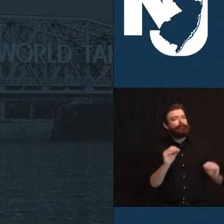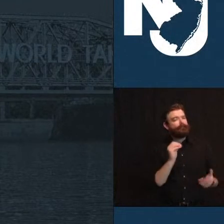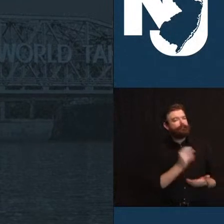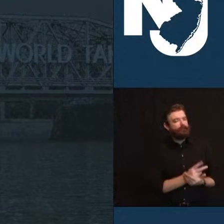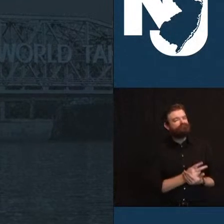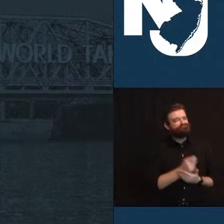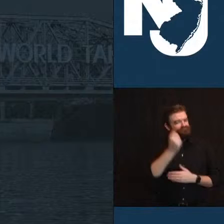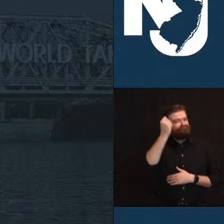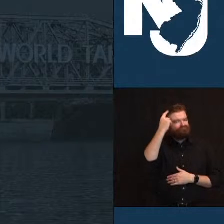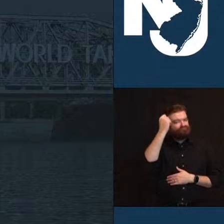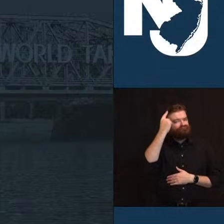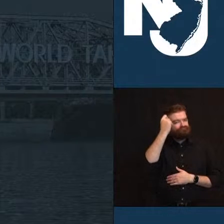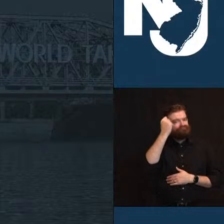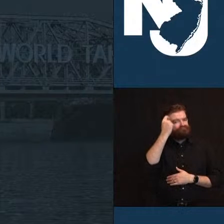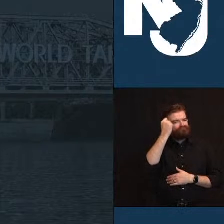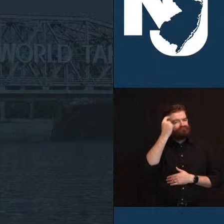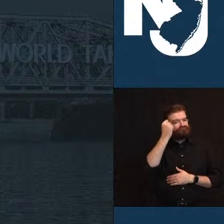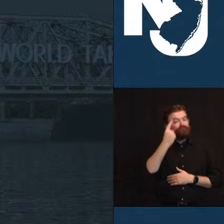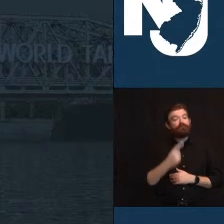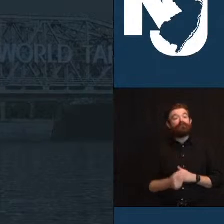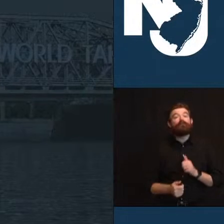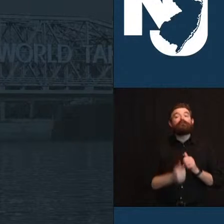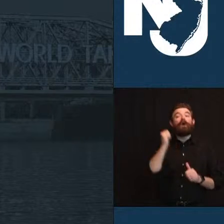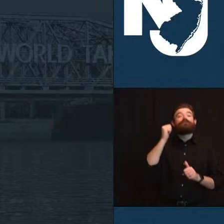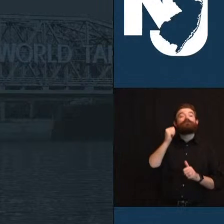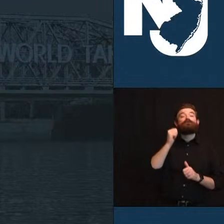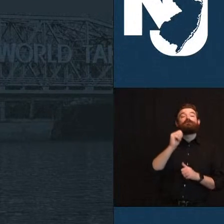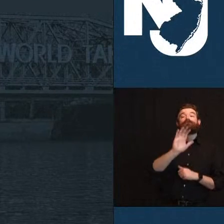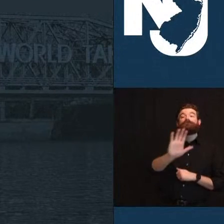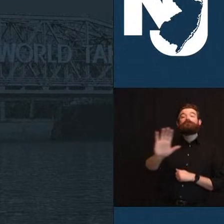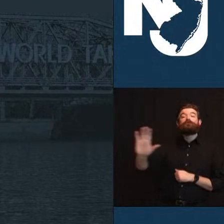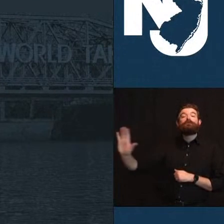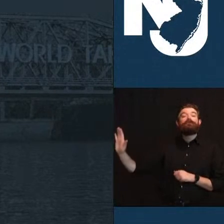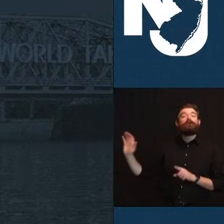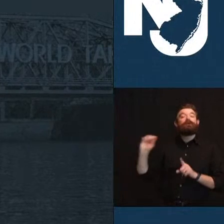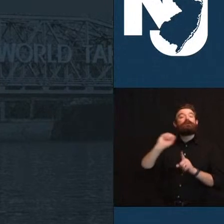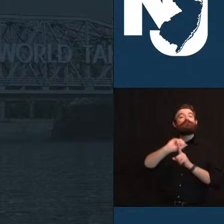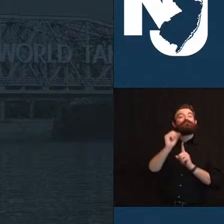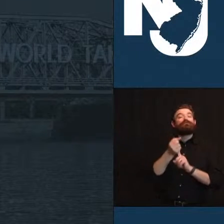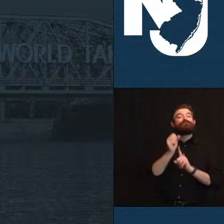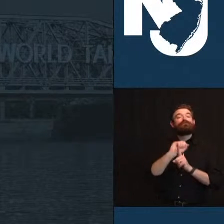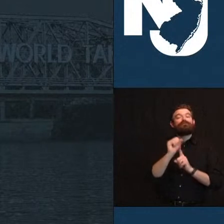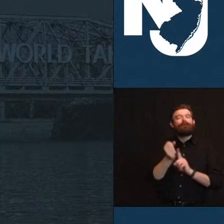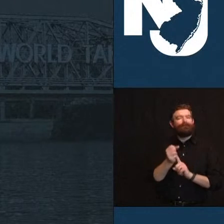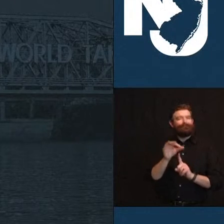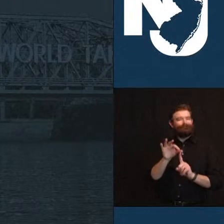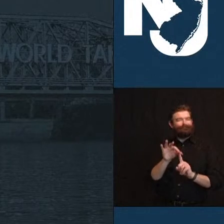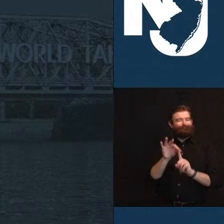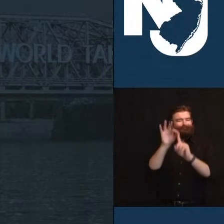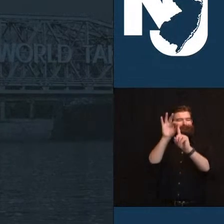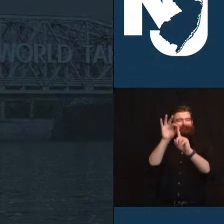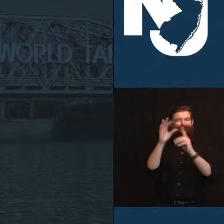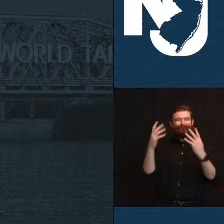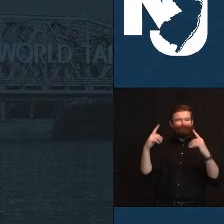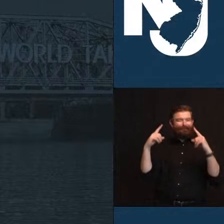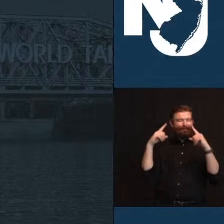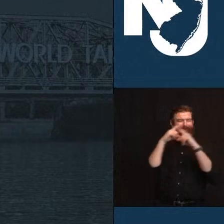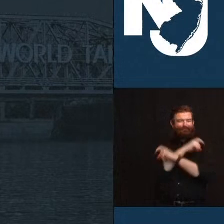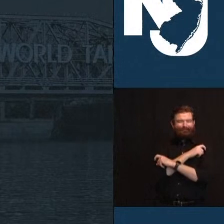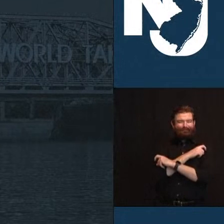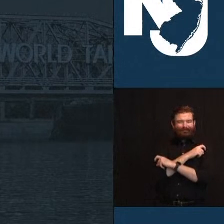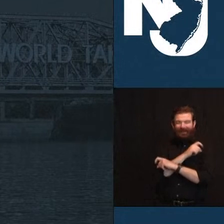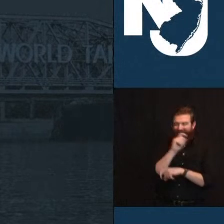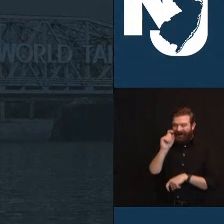think almost overwhelmingly, the cases have very specific and complex issues that must be dealt with